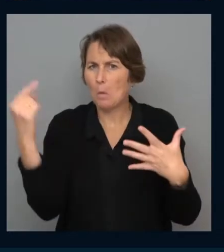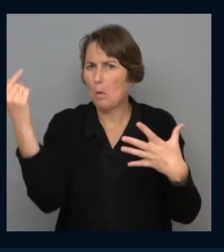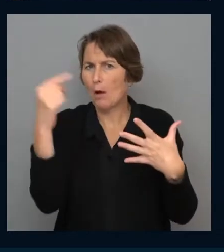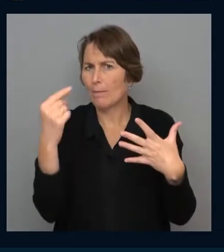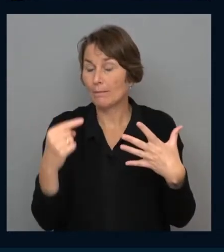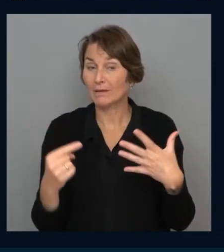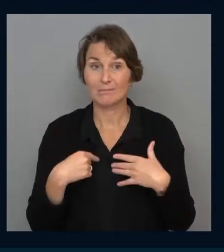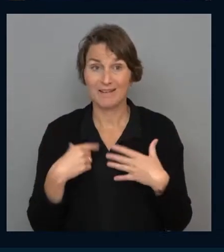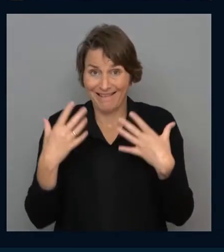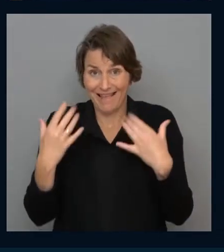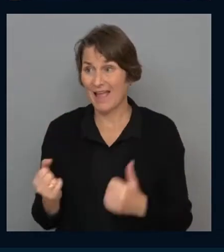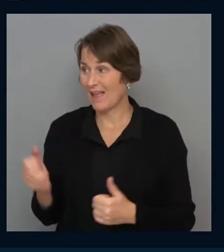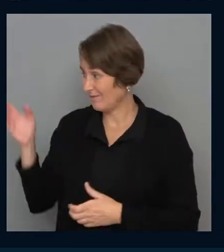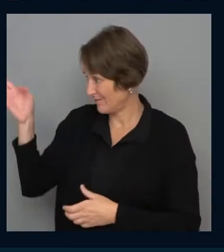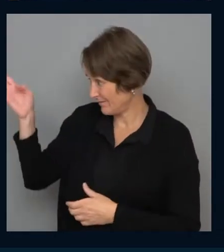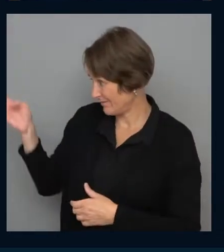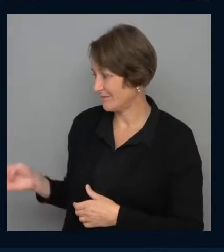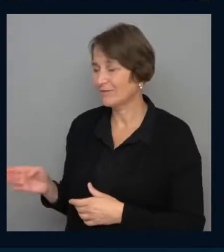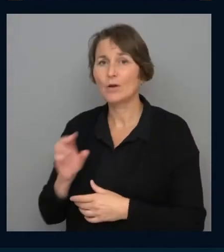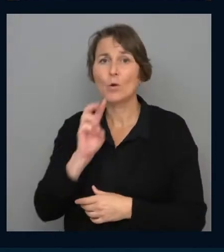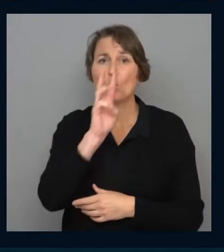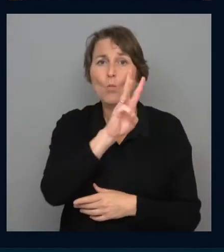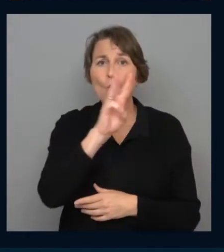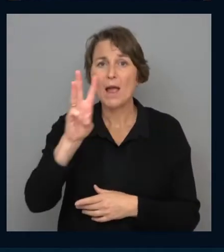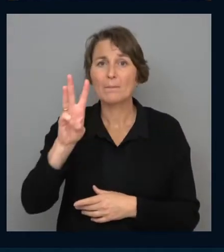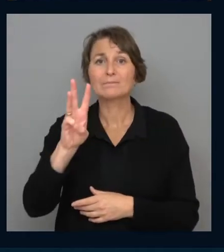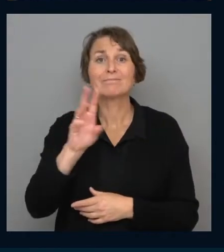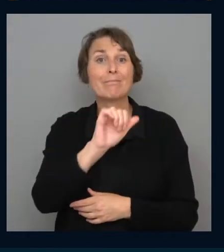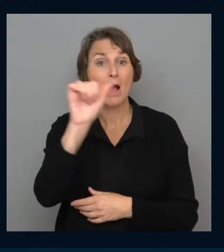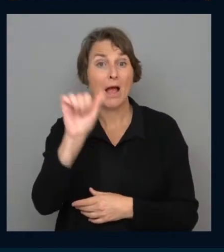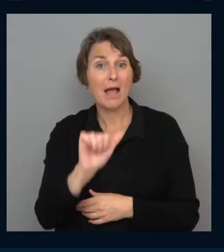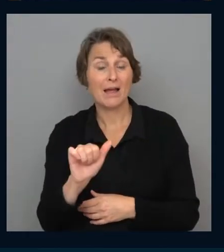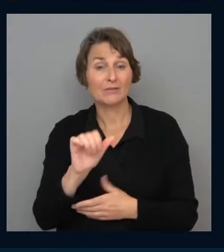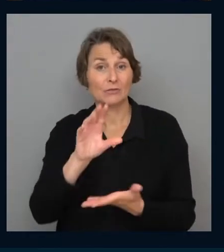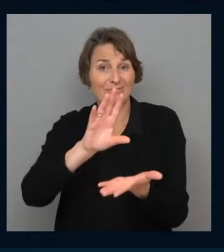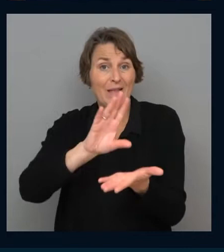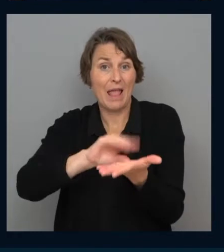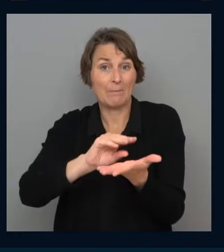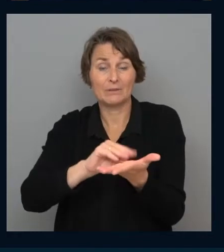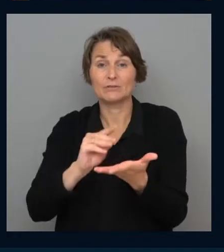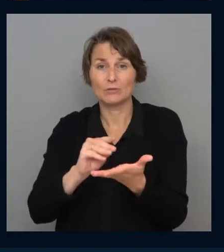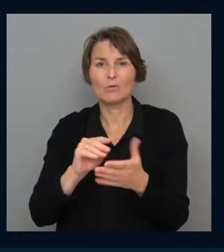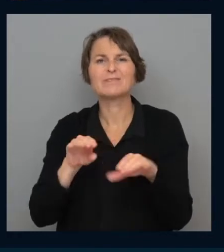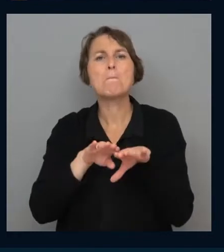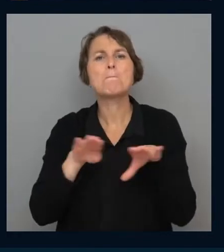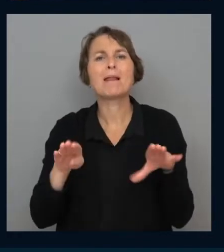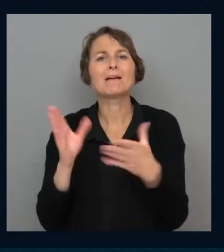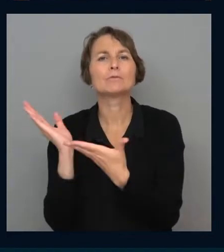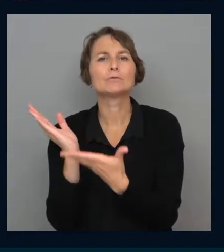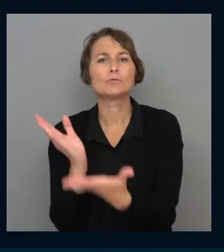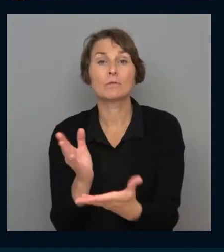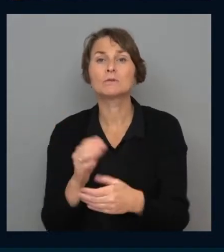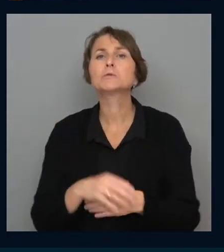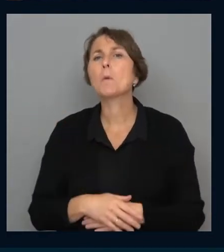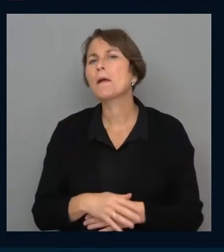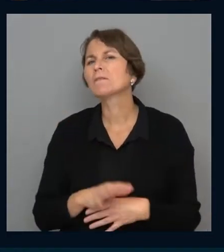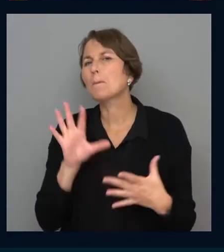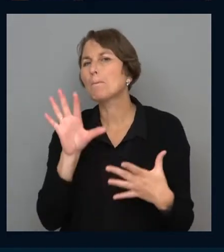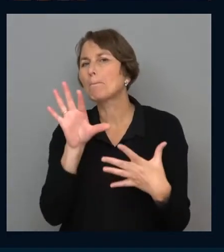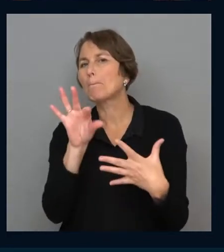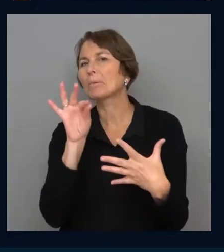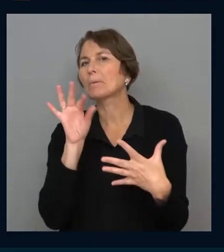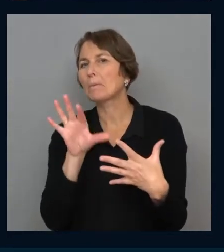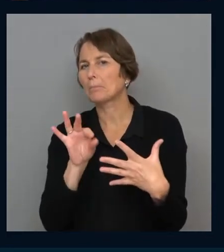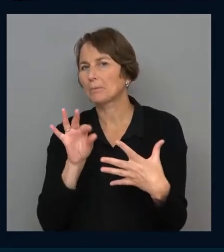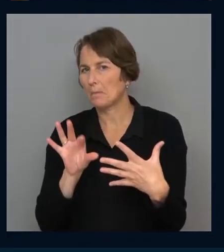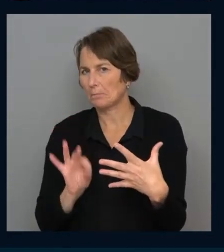built as a web app, an Azure web app. So it's running as platform as a service. So there's some features we can use in there. So we kind of